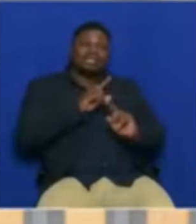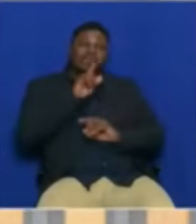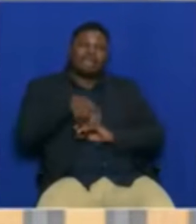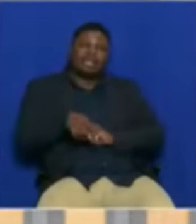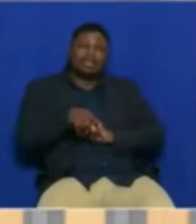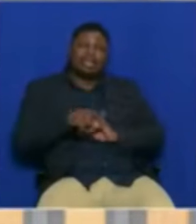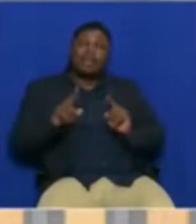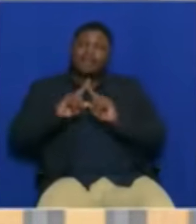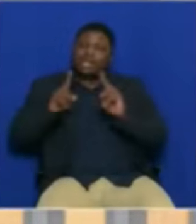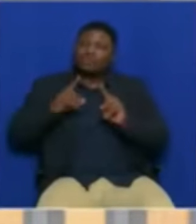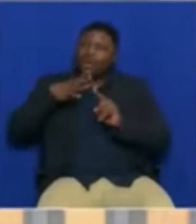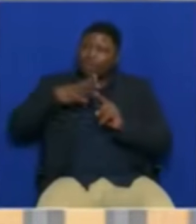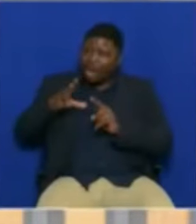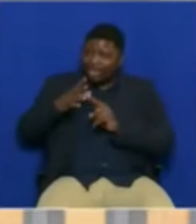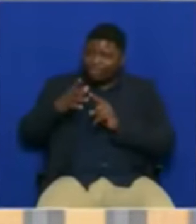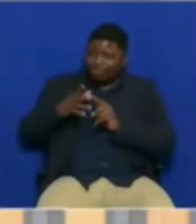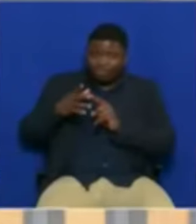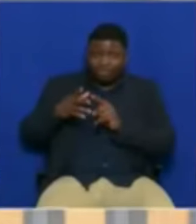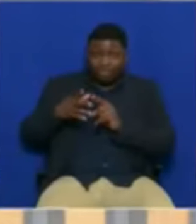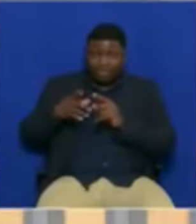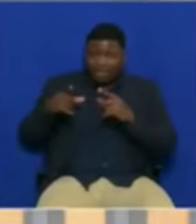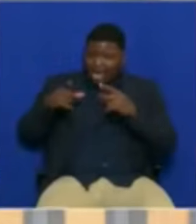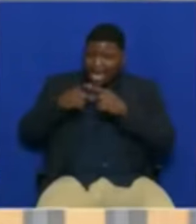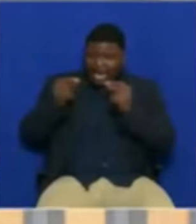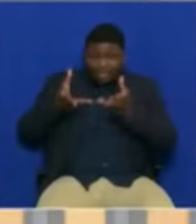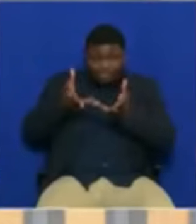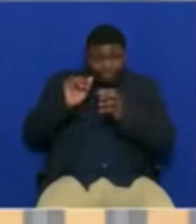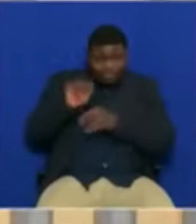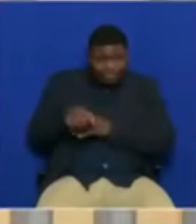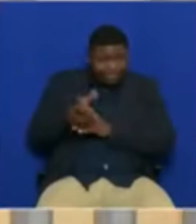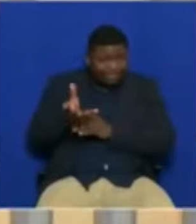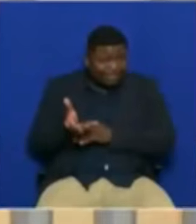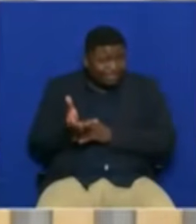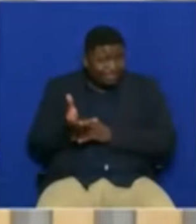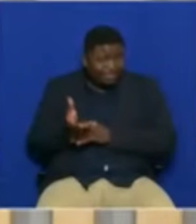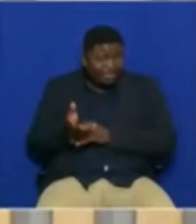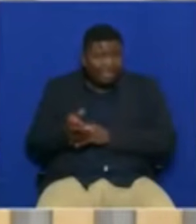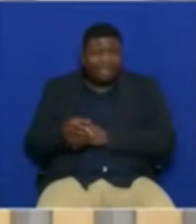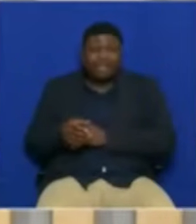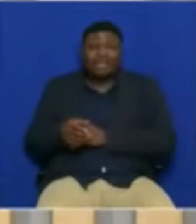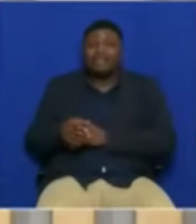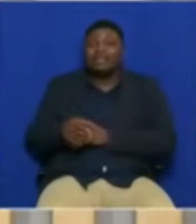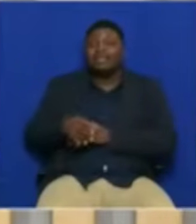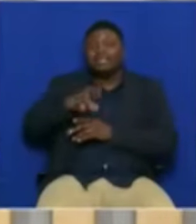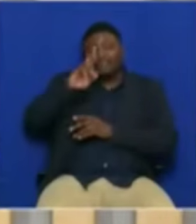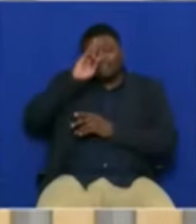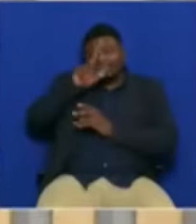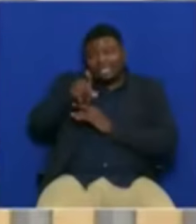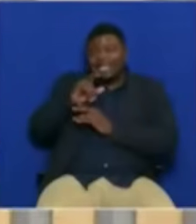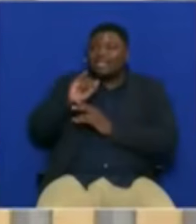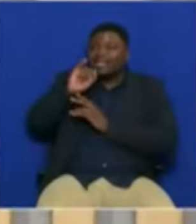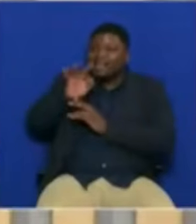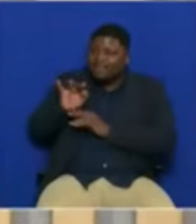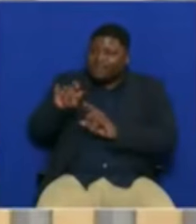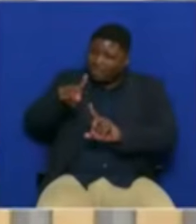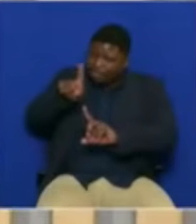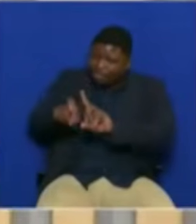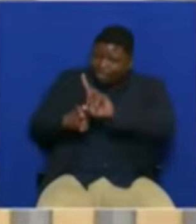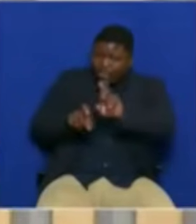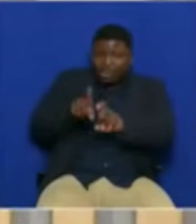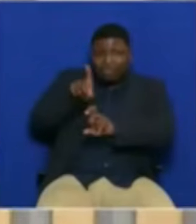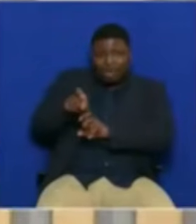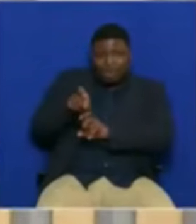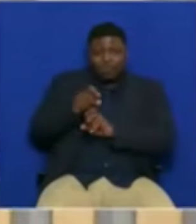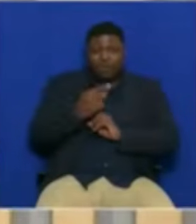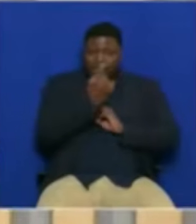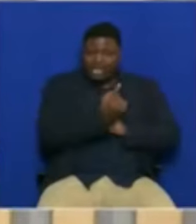If you want me to go into the specifics on each panel member and how I came to that conclusion. If that is what Commissioner is looking